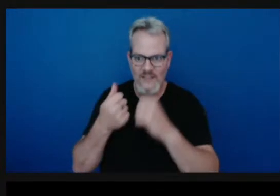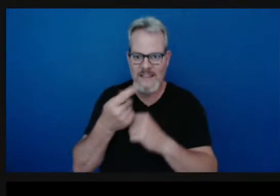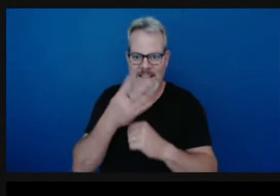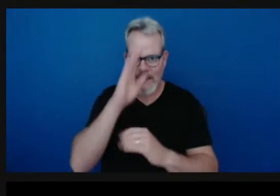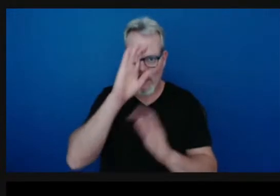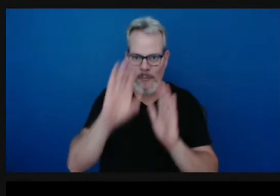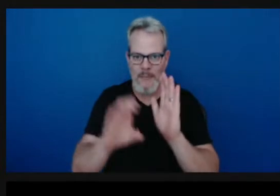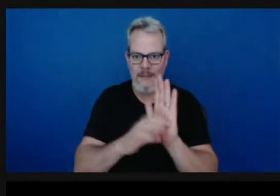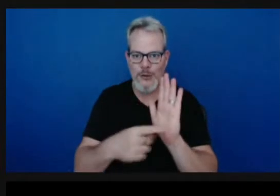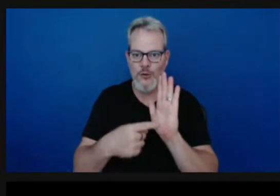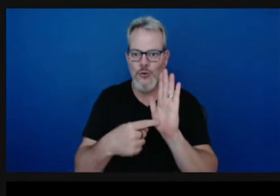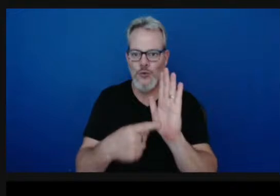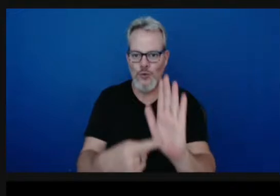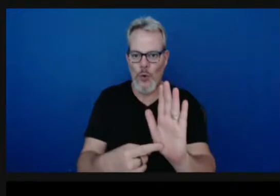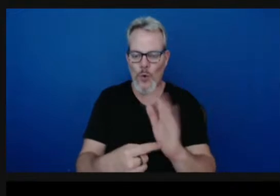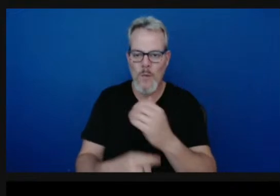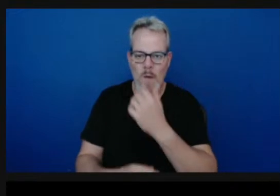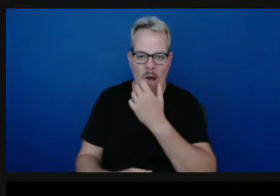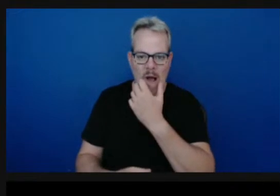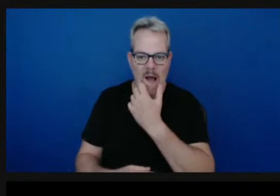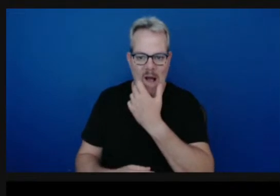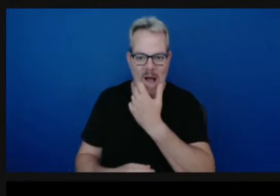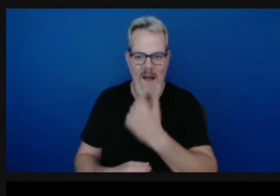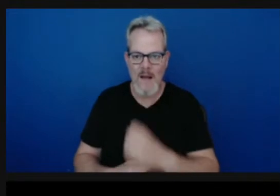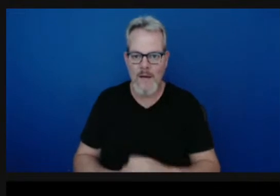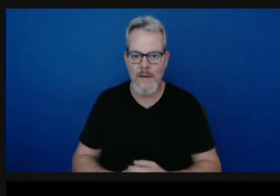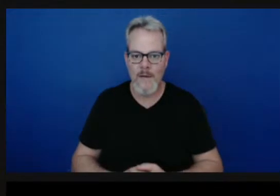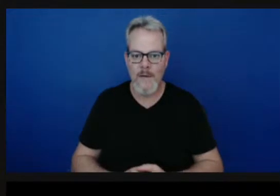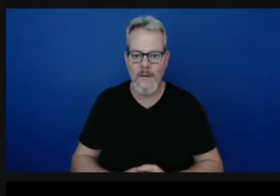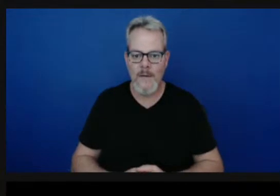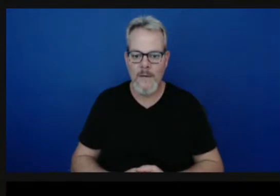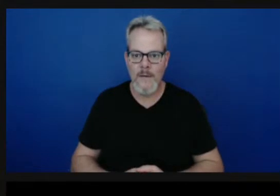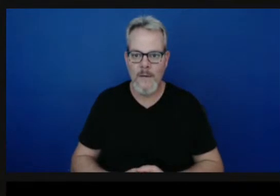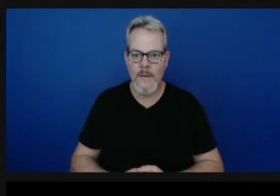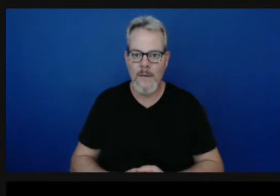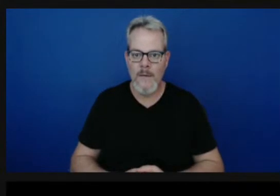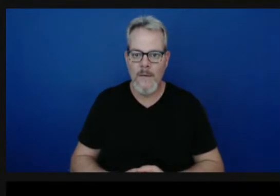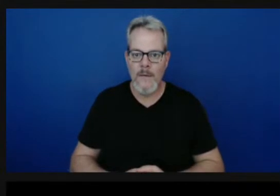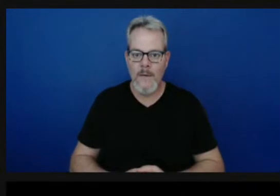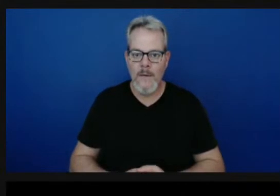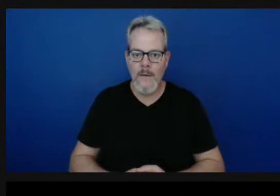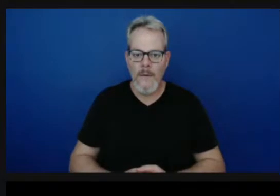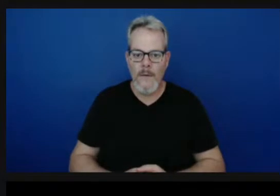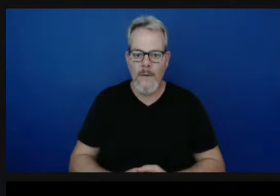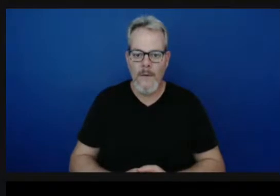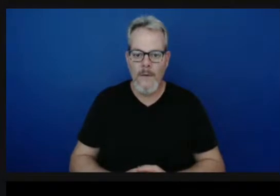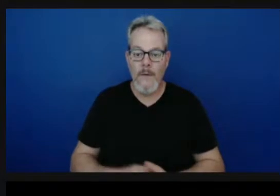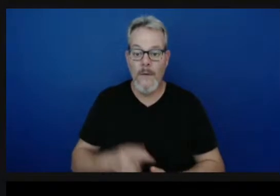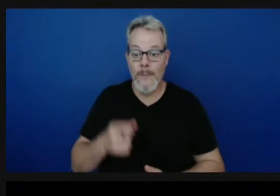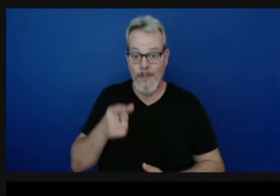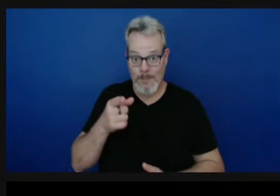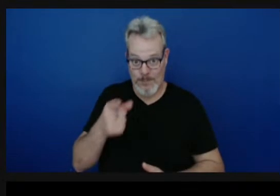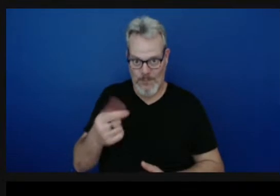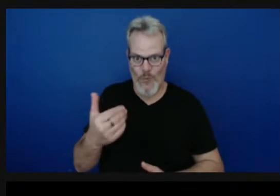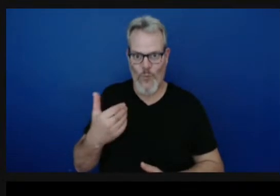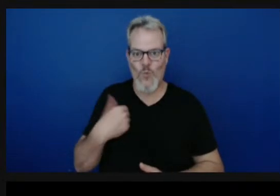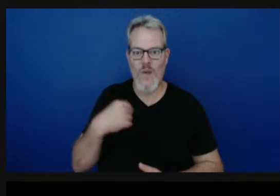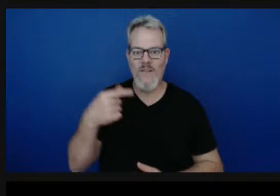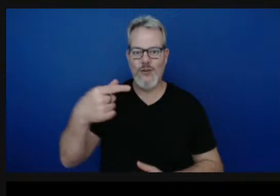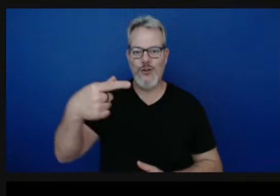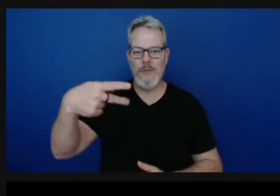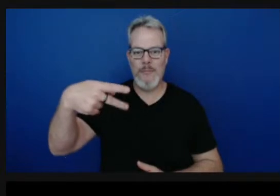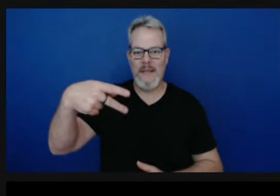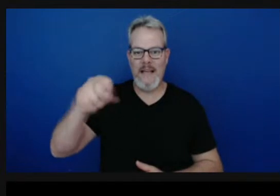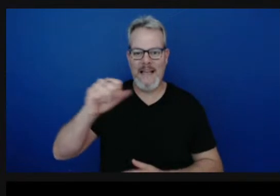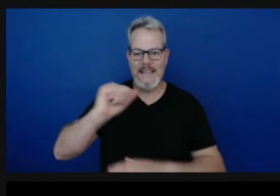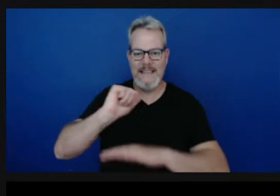So cycle through these. Up near the rim of the summit crater, over the benchmark, here is a GPS station. Maunaloa Summit